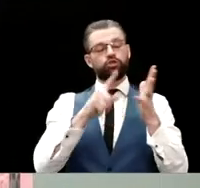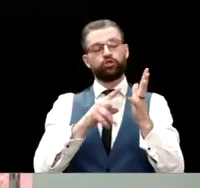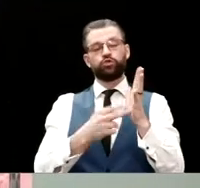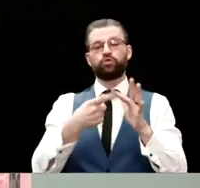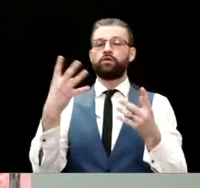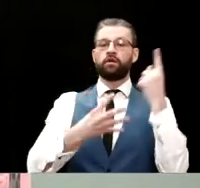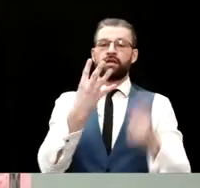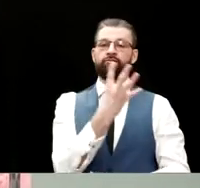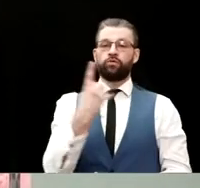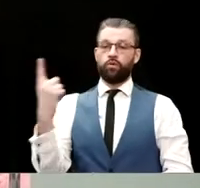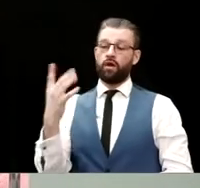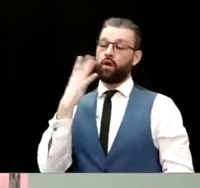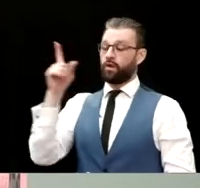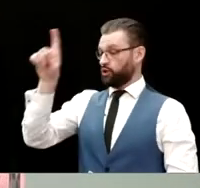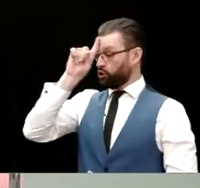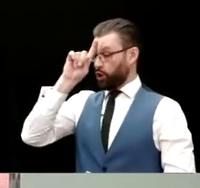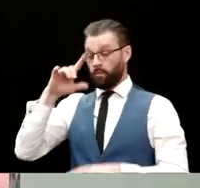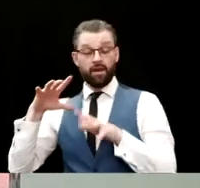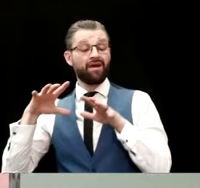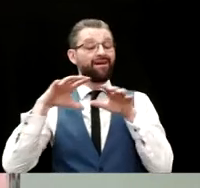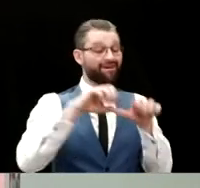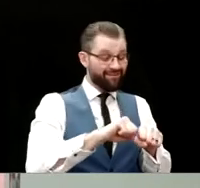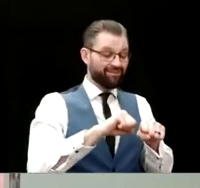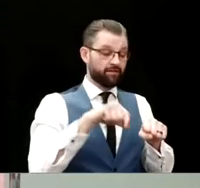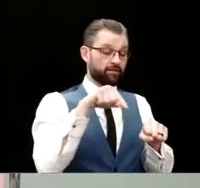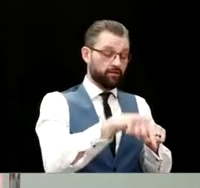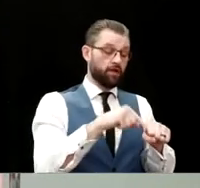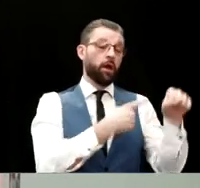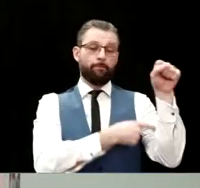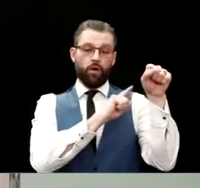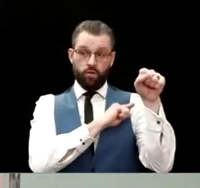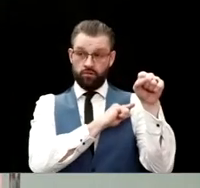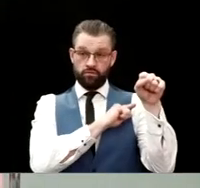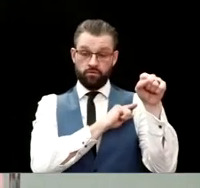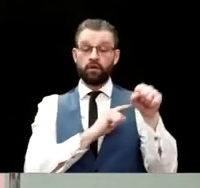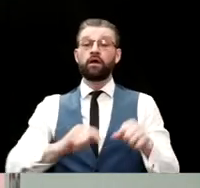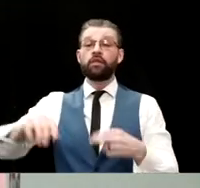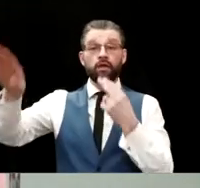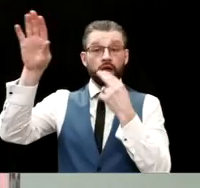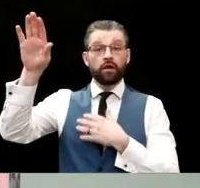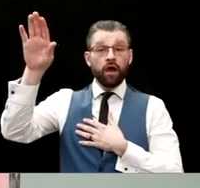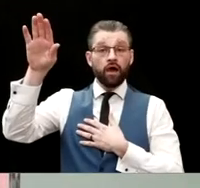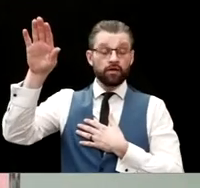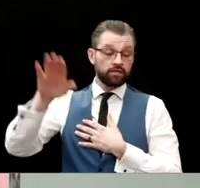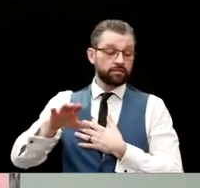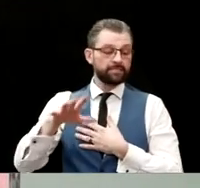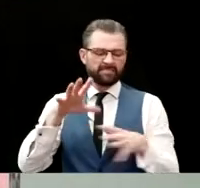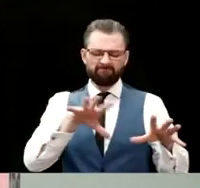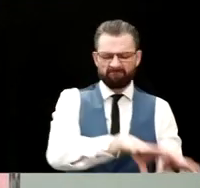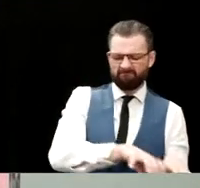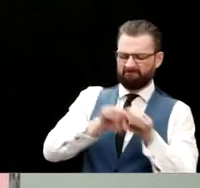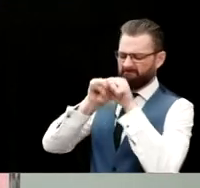when Germany invaded the Soviet-occupied part of Poland. The Nazis forced Janine and her family into a squalid